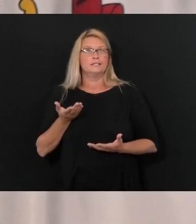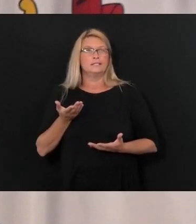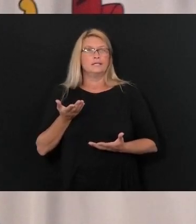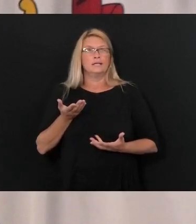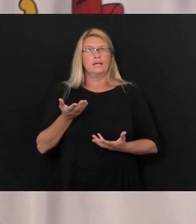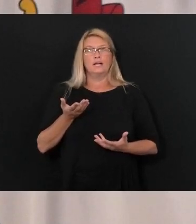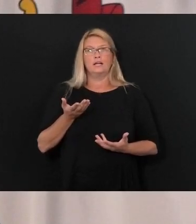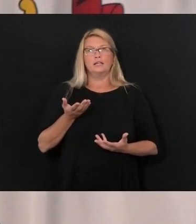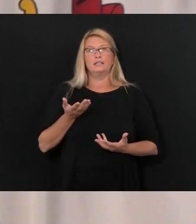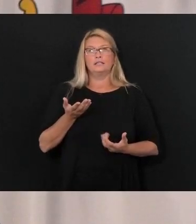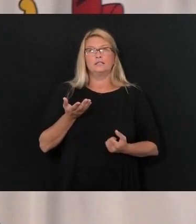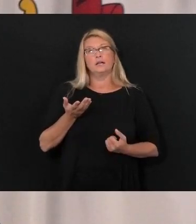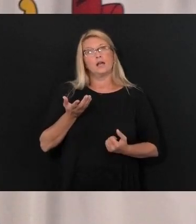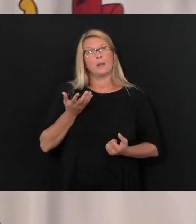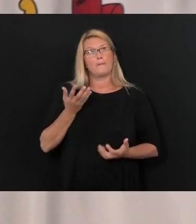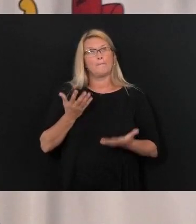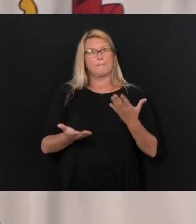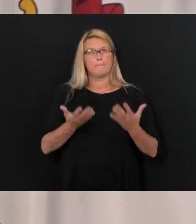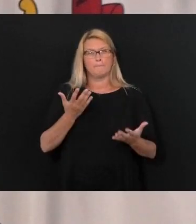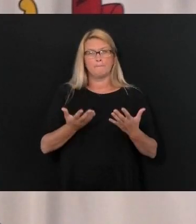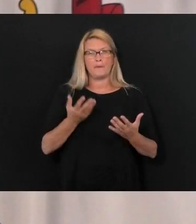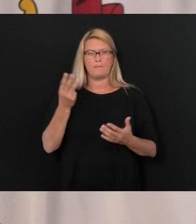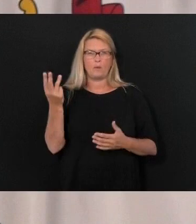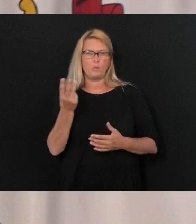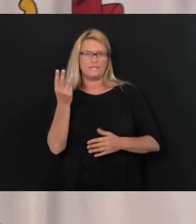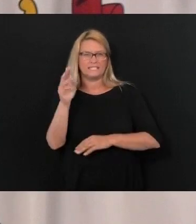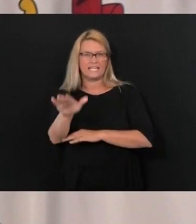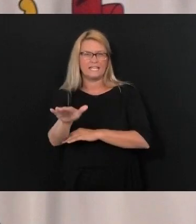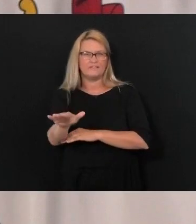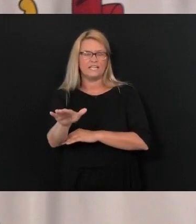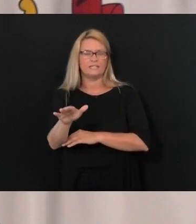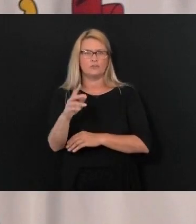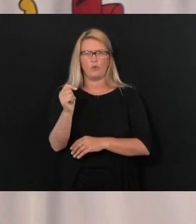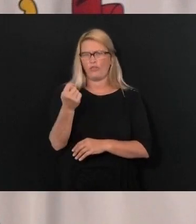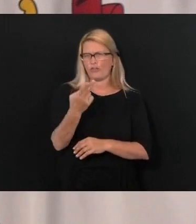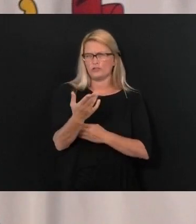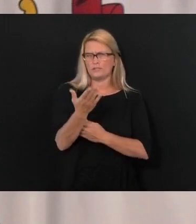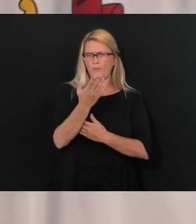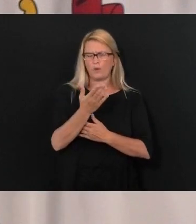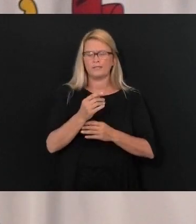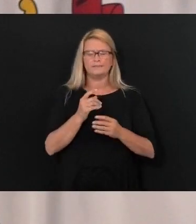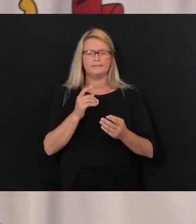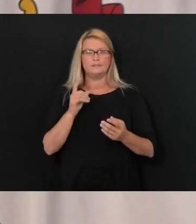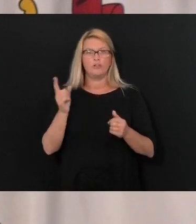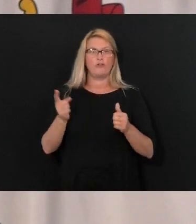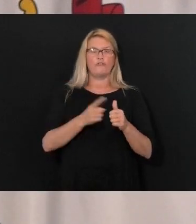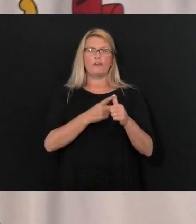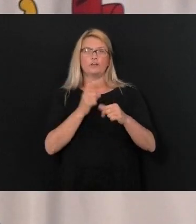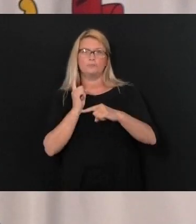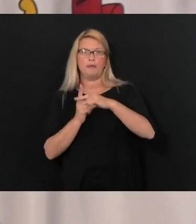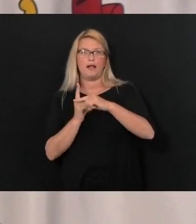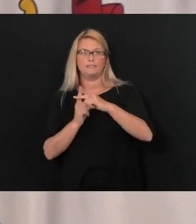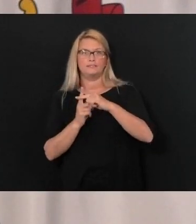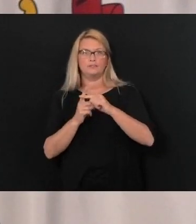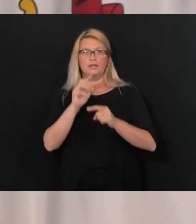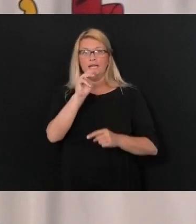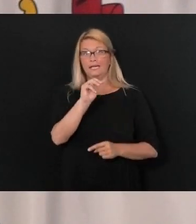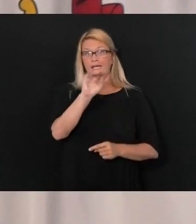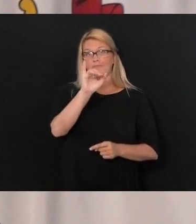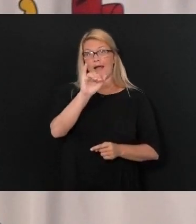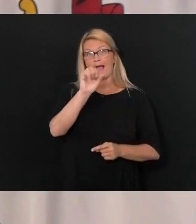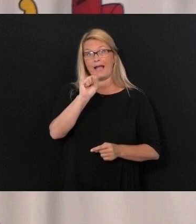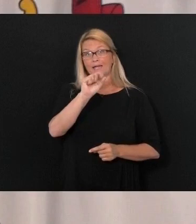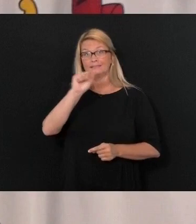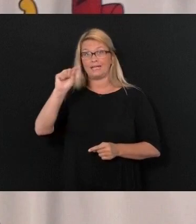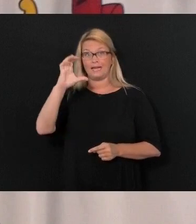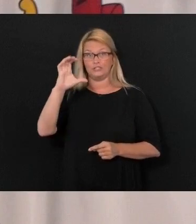either late on Wednesday or on Thursday of our first case with this